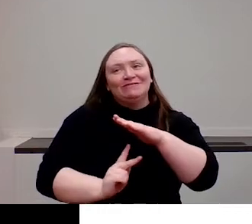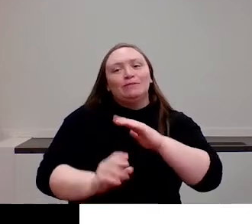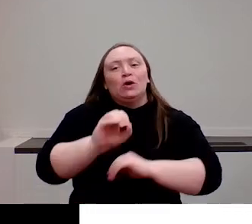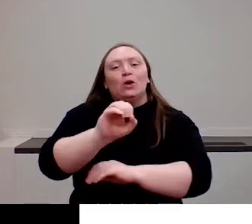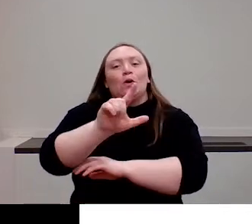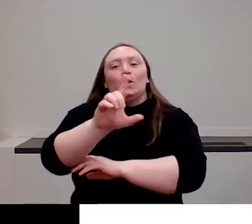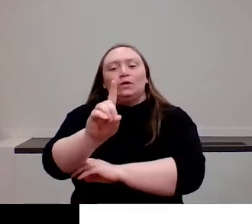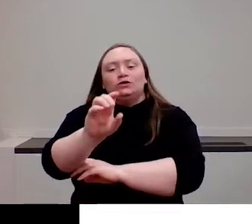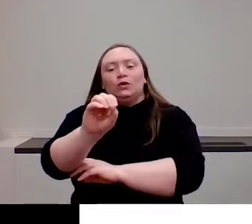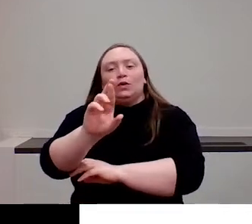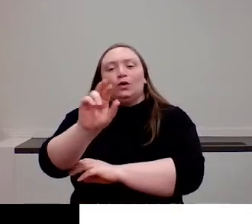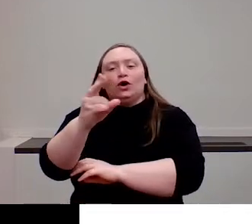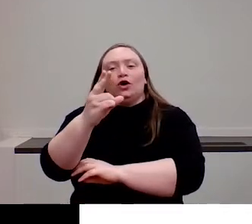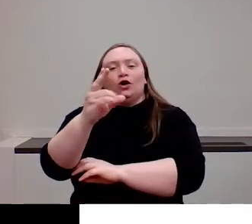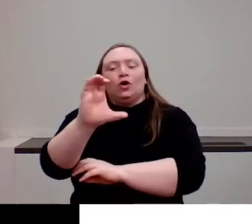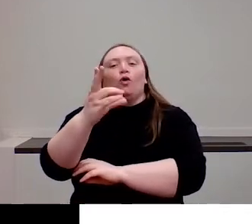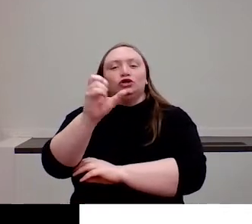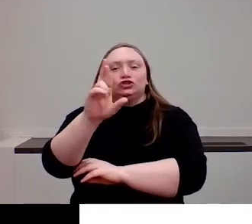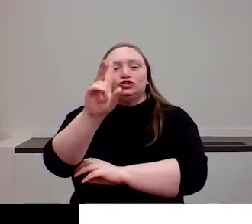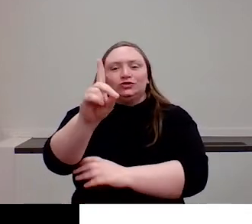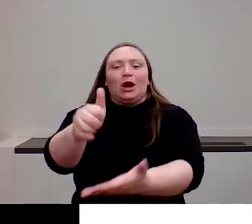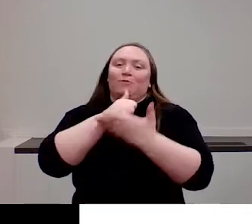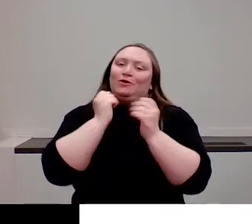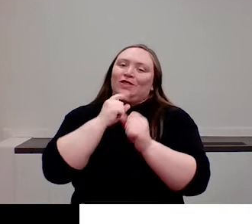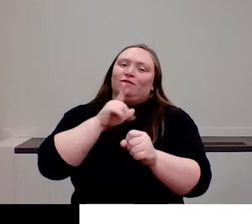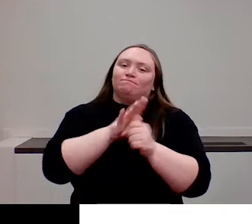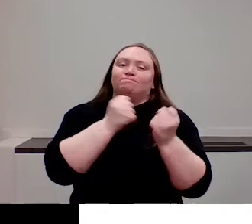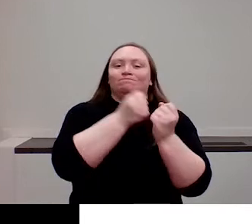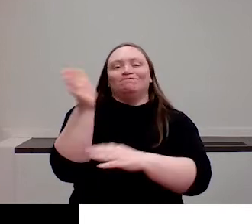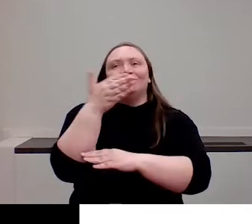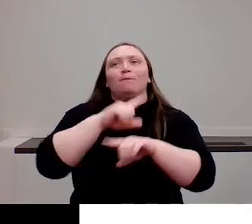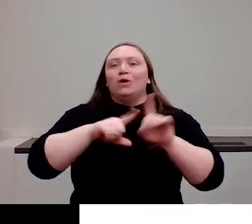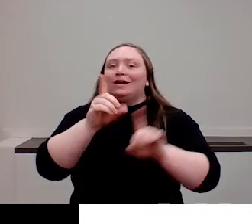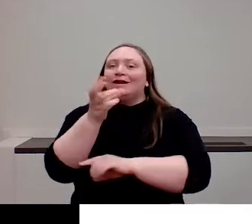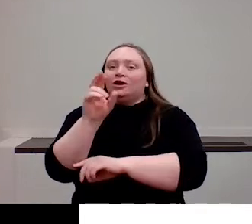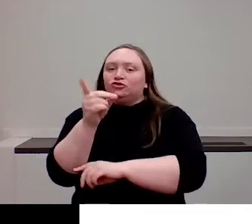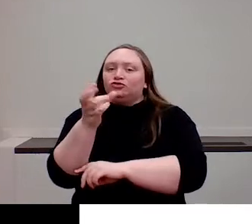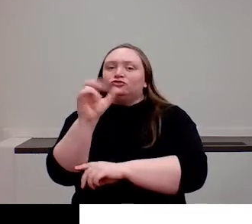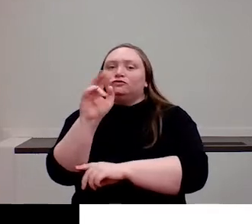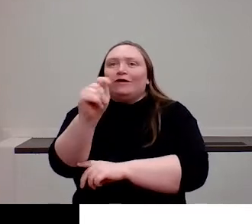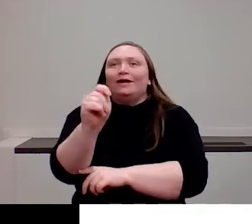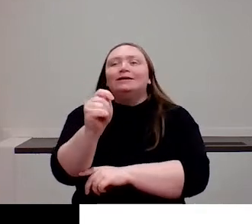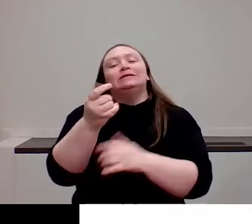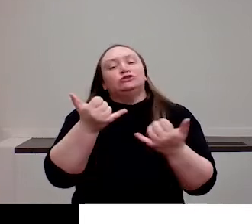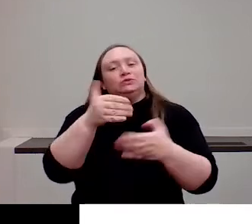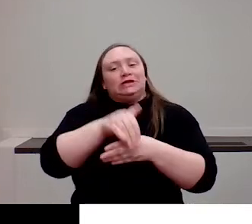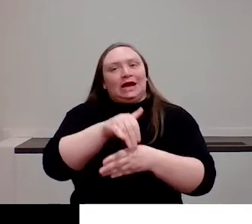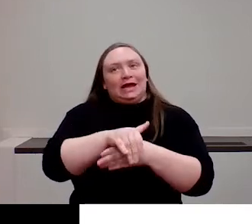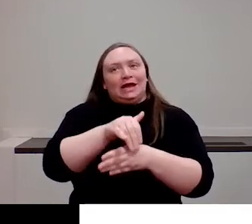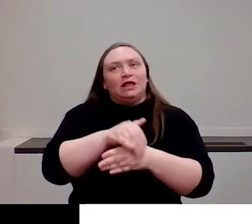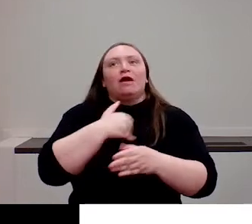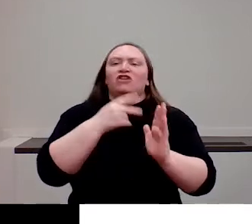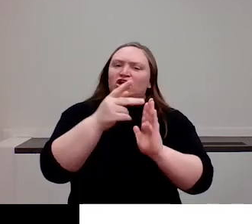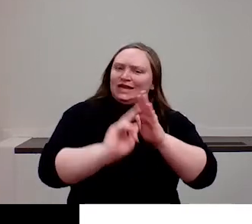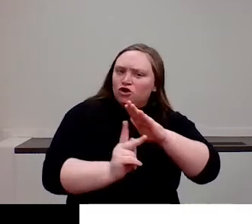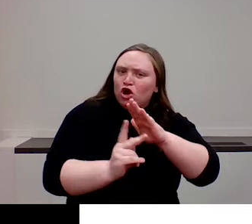to help out with the pledge. And as Dr. Durant said, tonight is Discover TPS Kindergarten open houses at